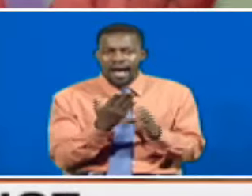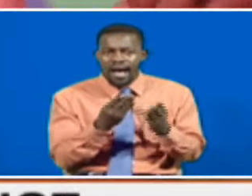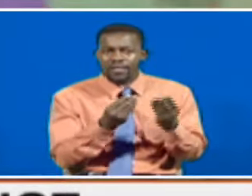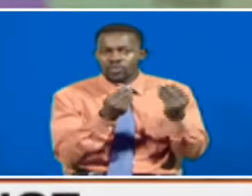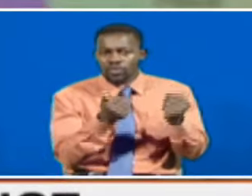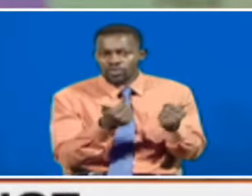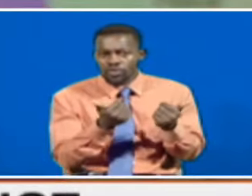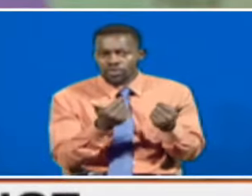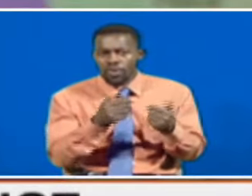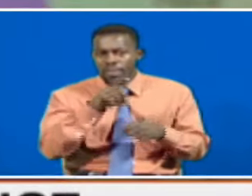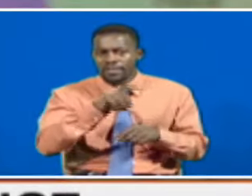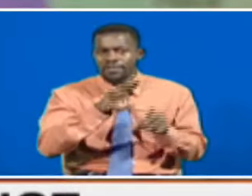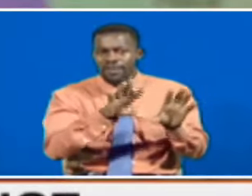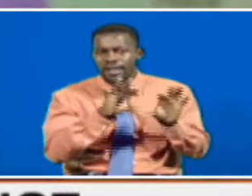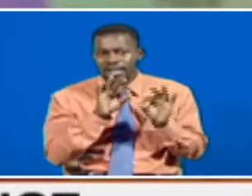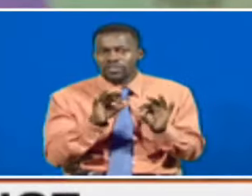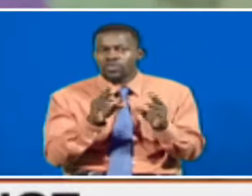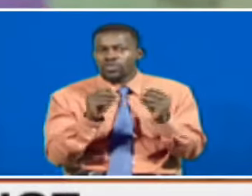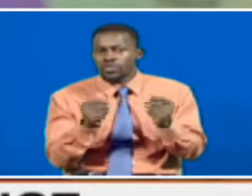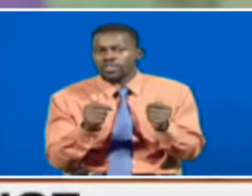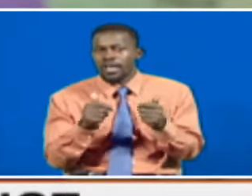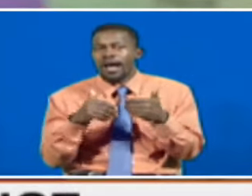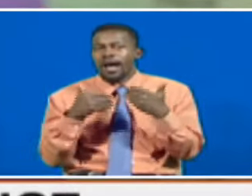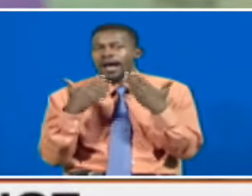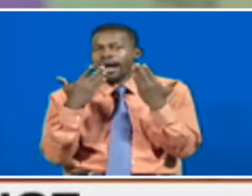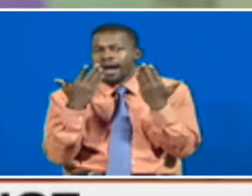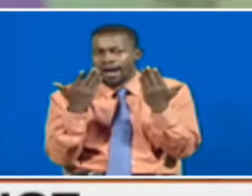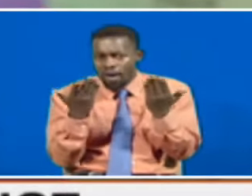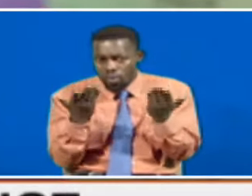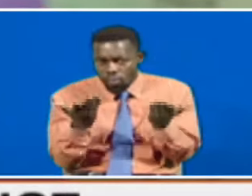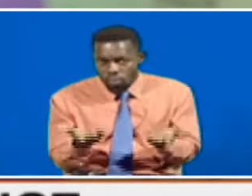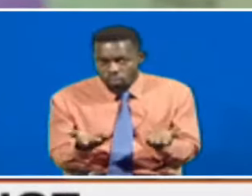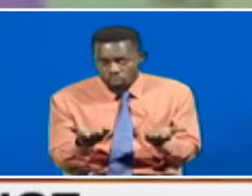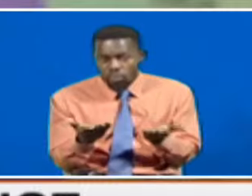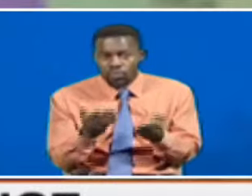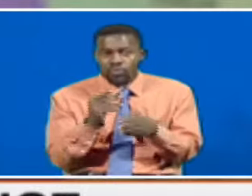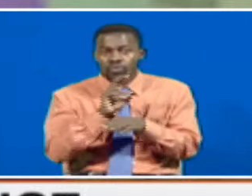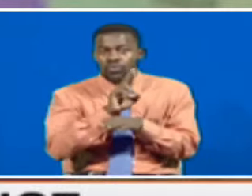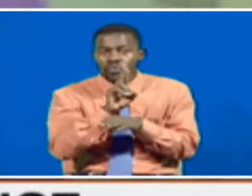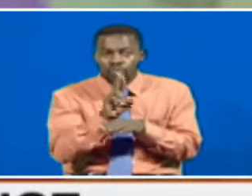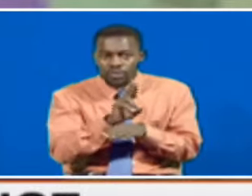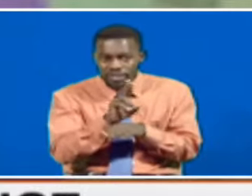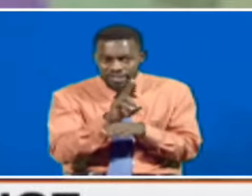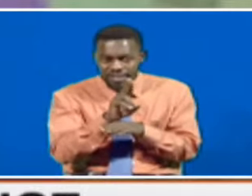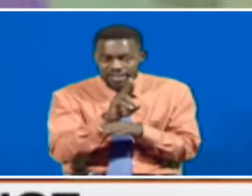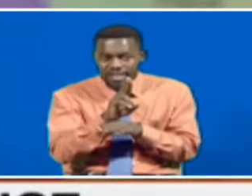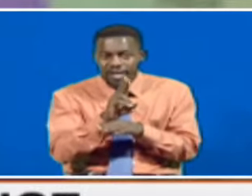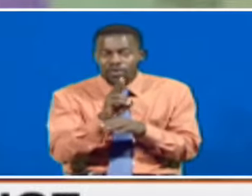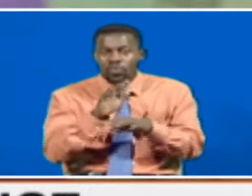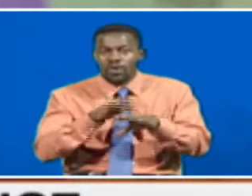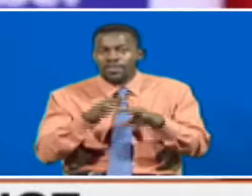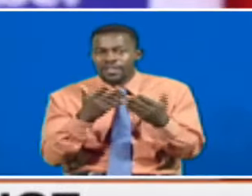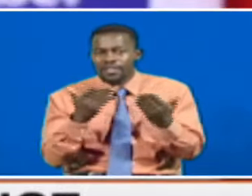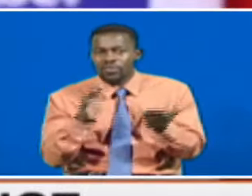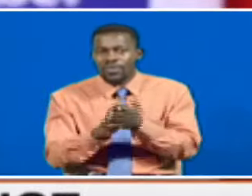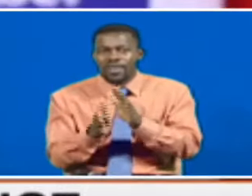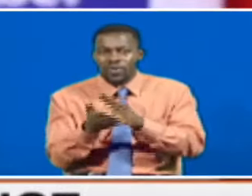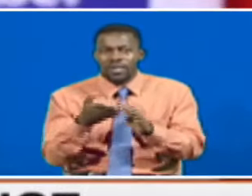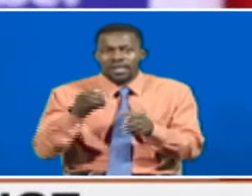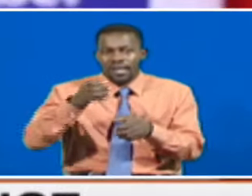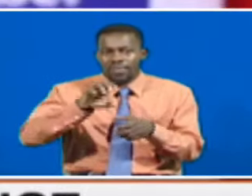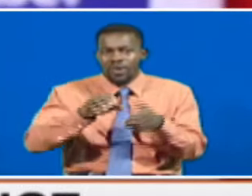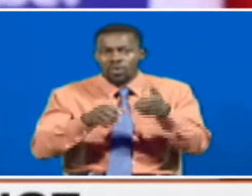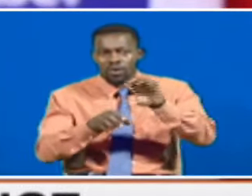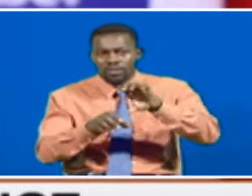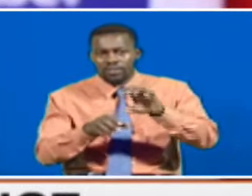the bollworms without applying any chemicals, but only using the light. Where I